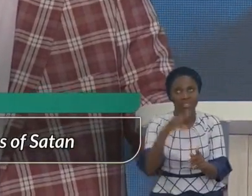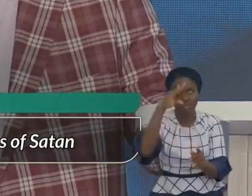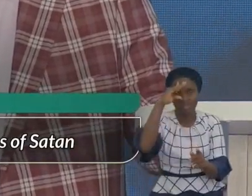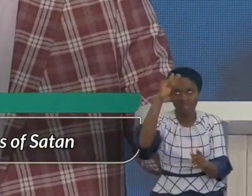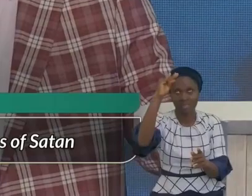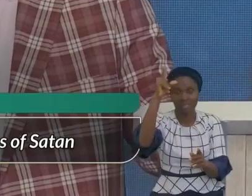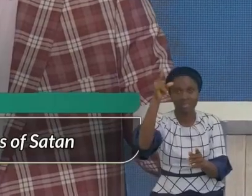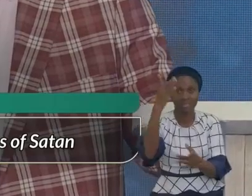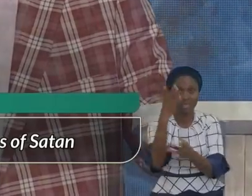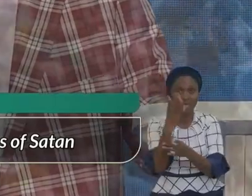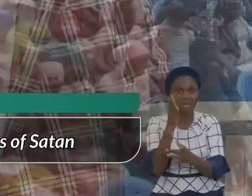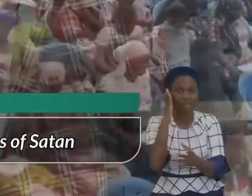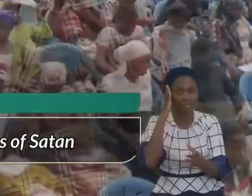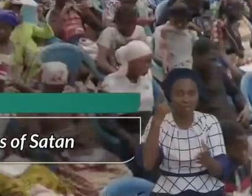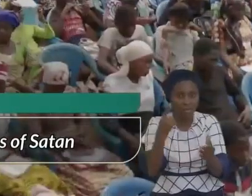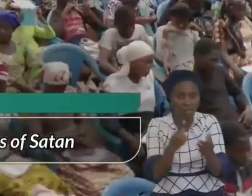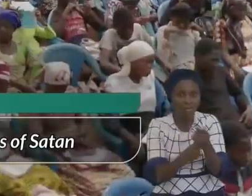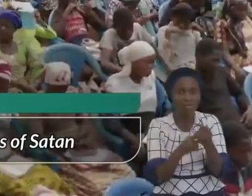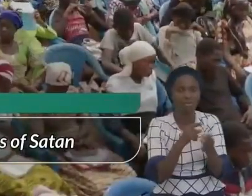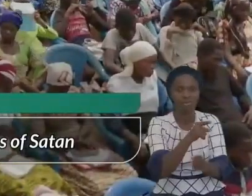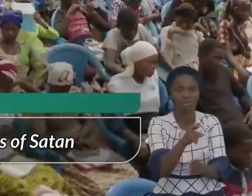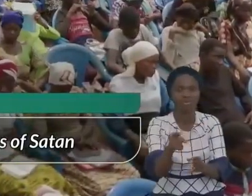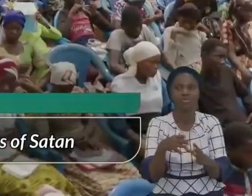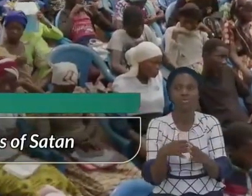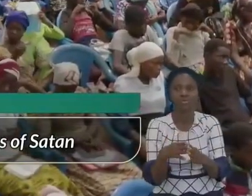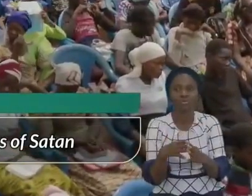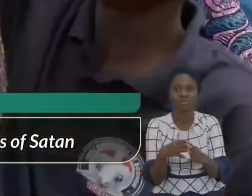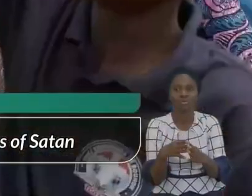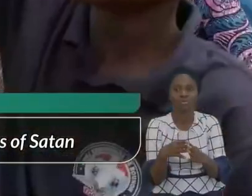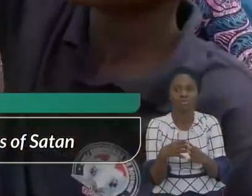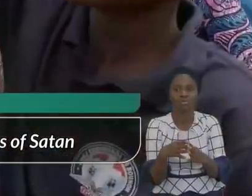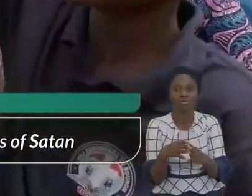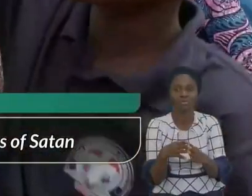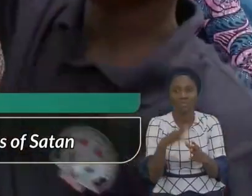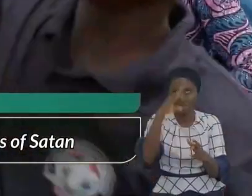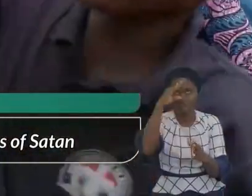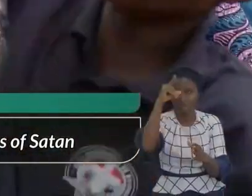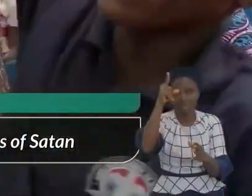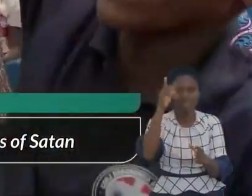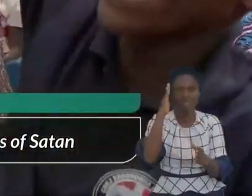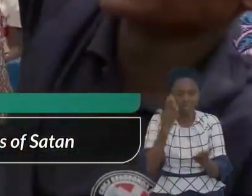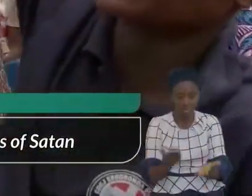He will lift you up. Higher. Higher.